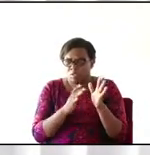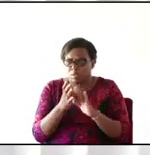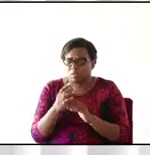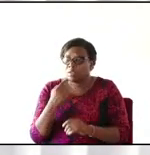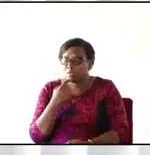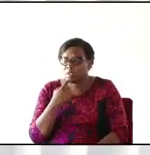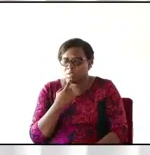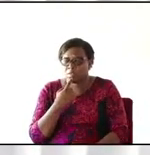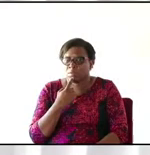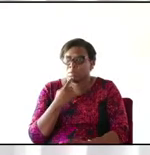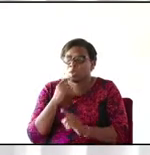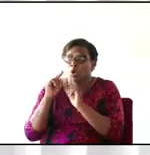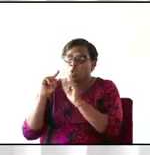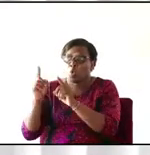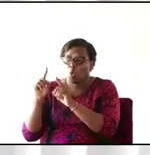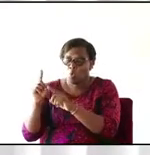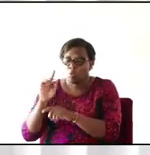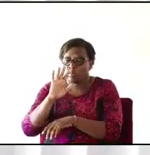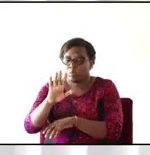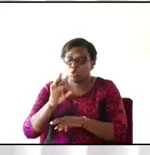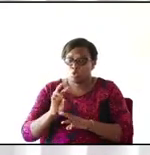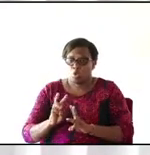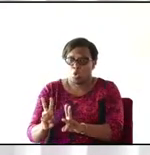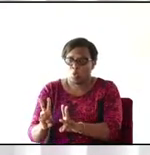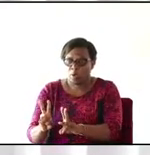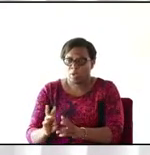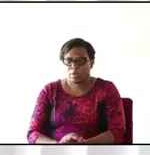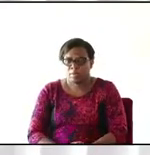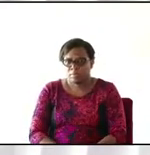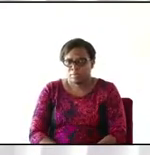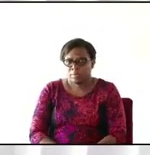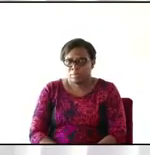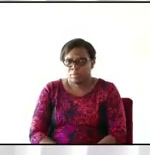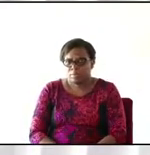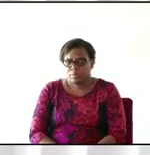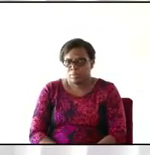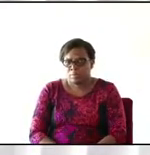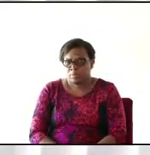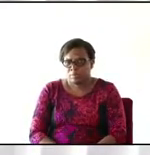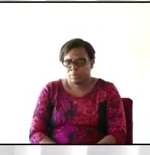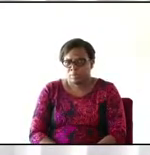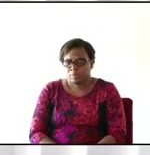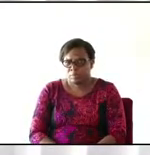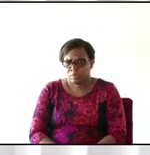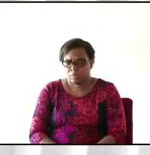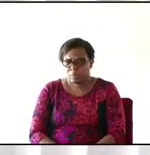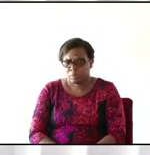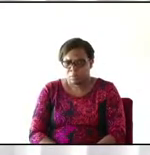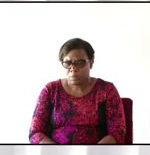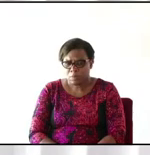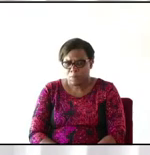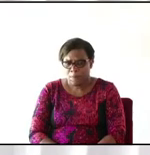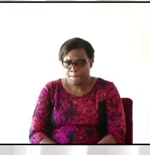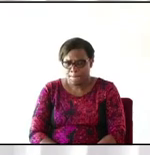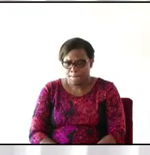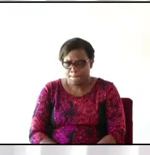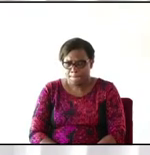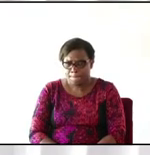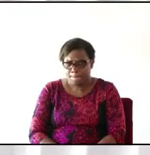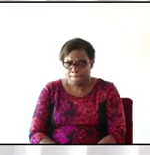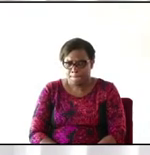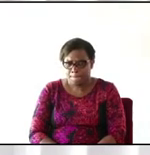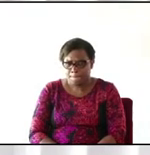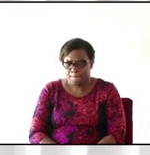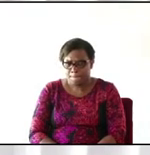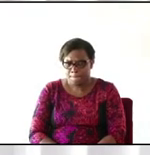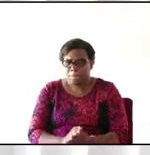go your way. Go your way. The mission that is